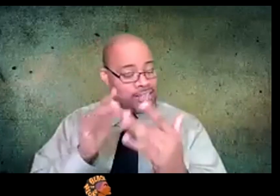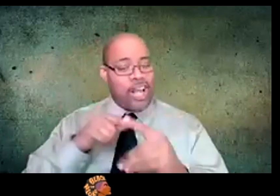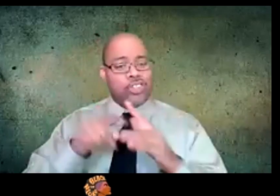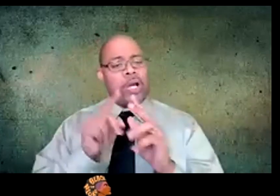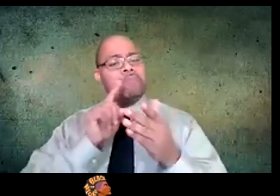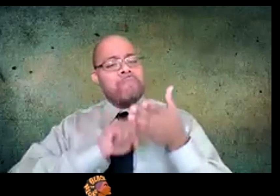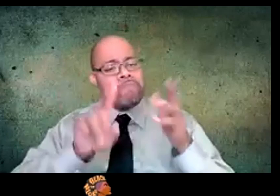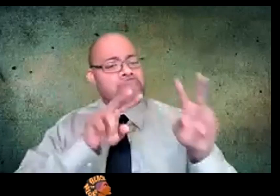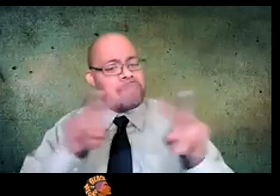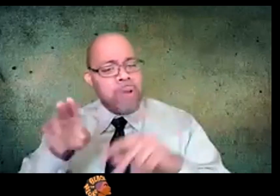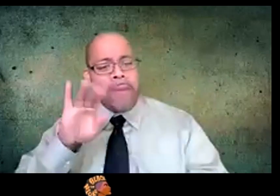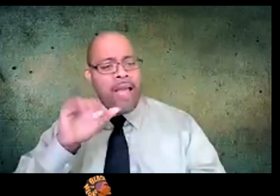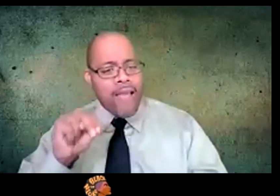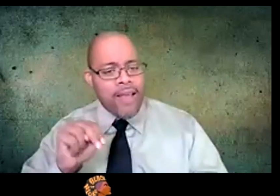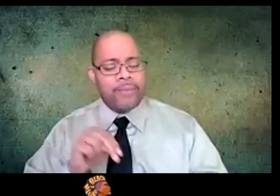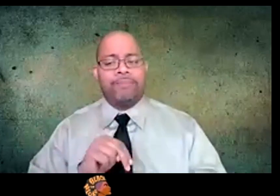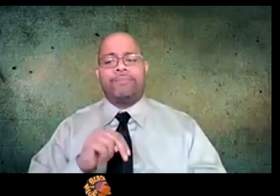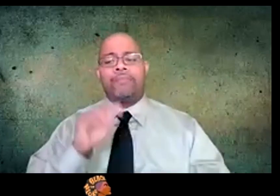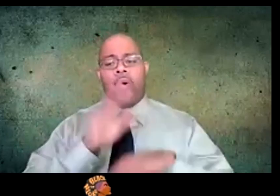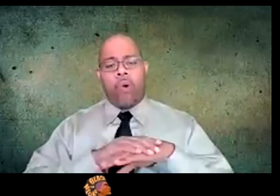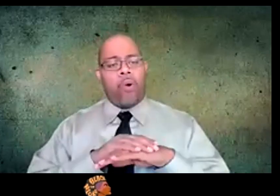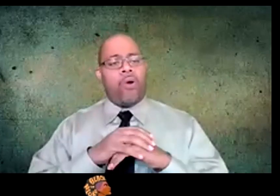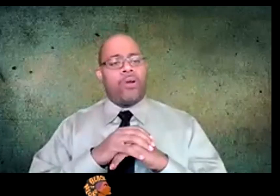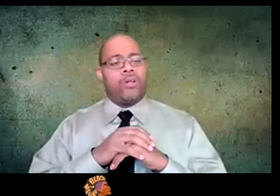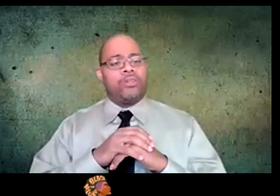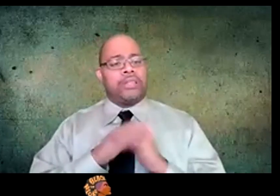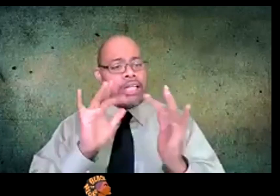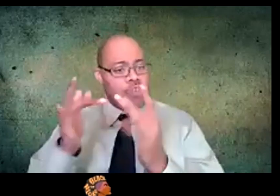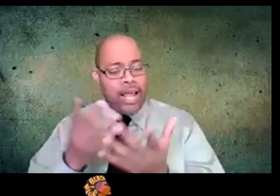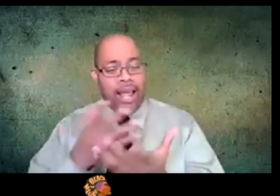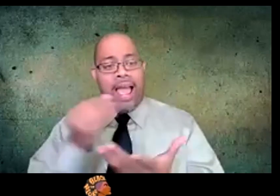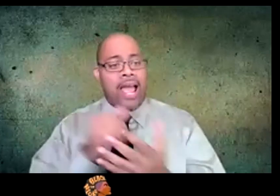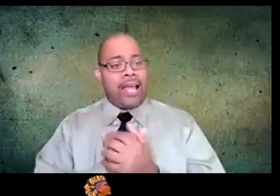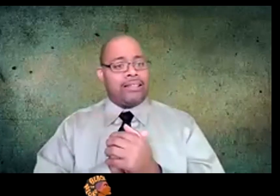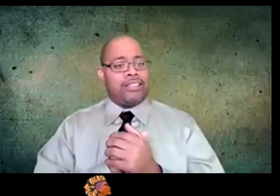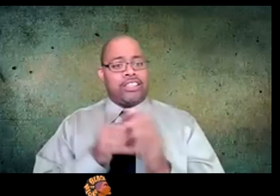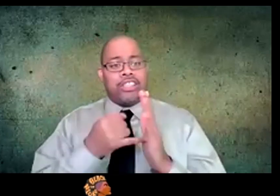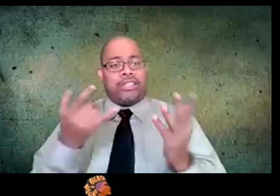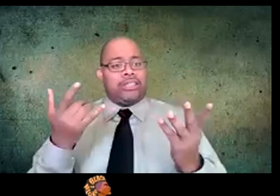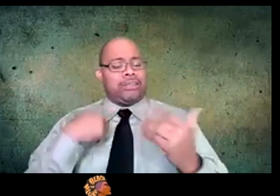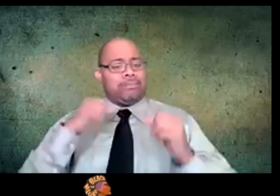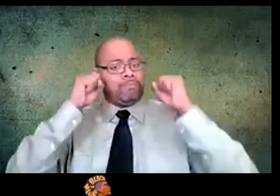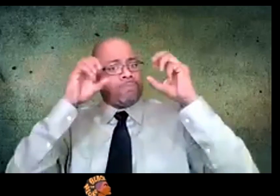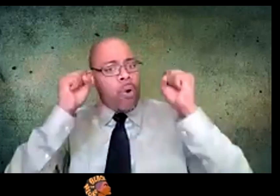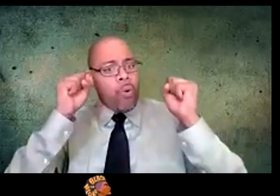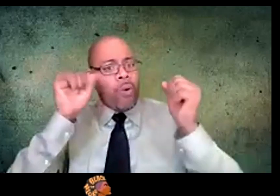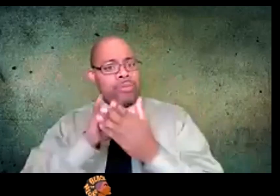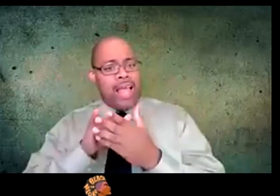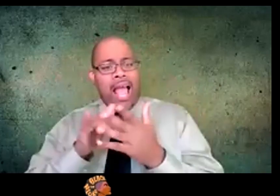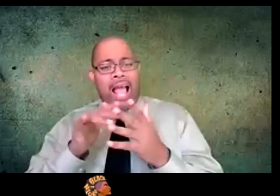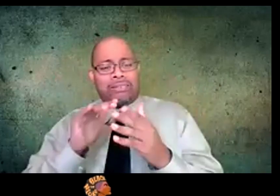out BIN on the internet, and just was amazed at the collection of